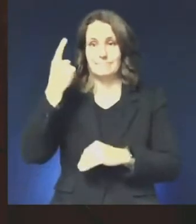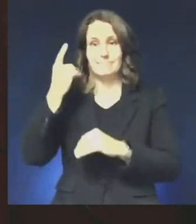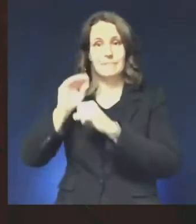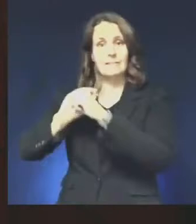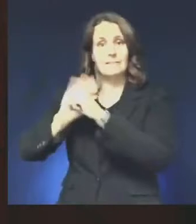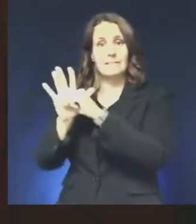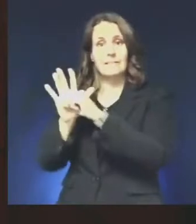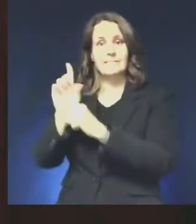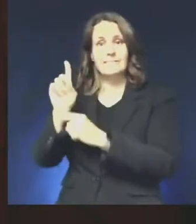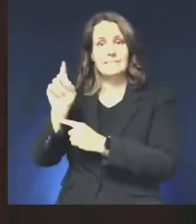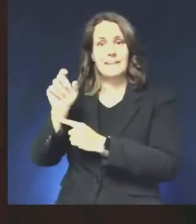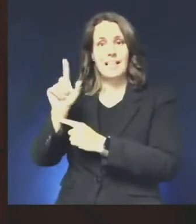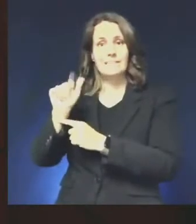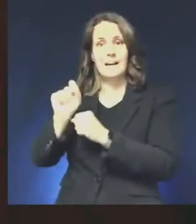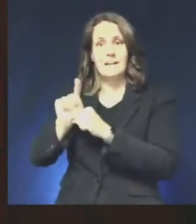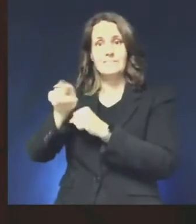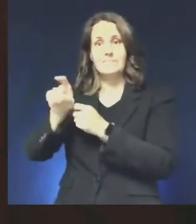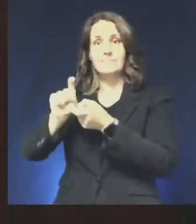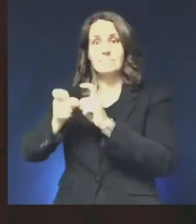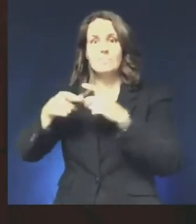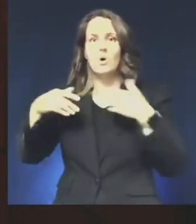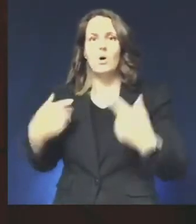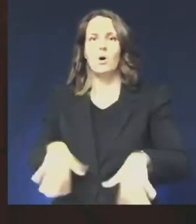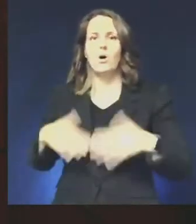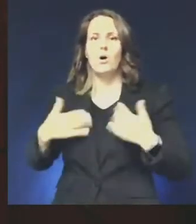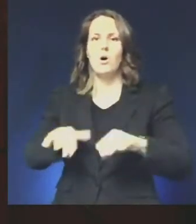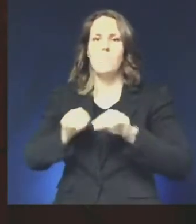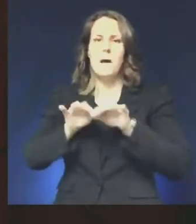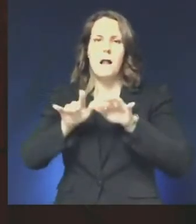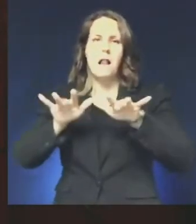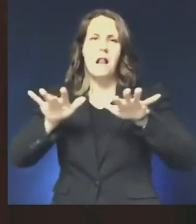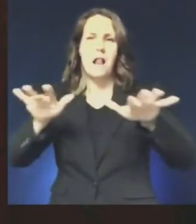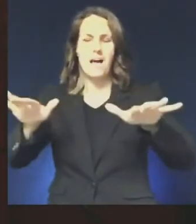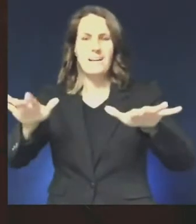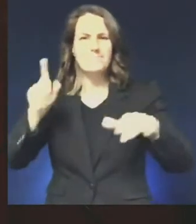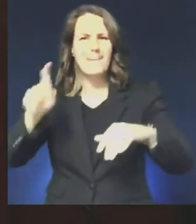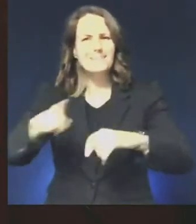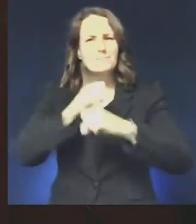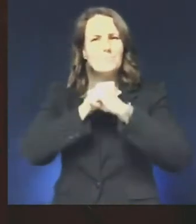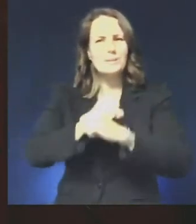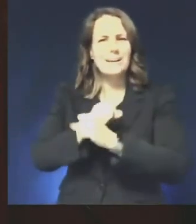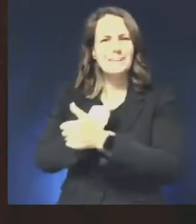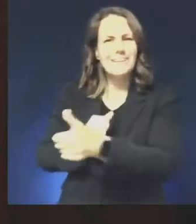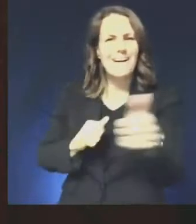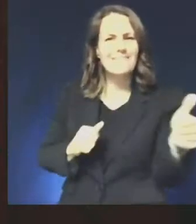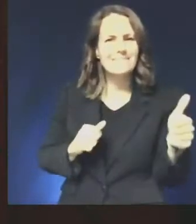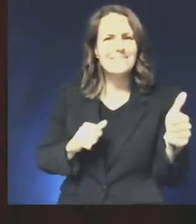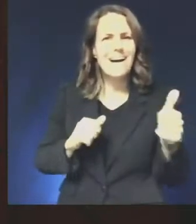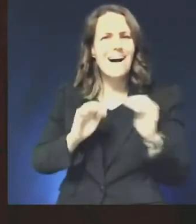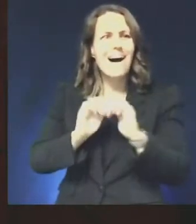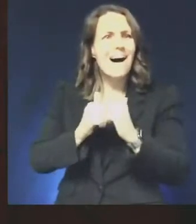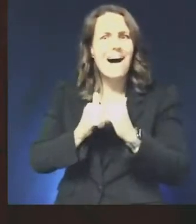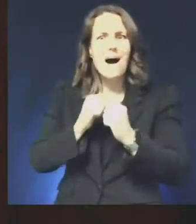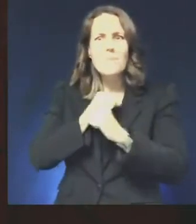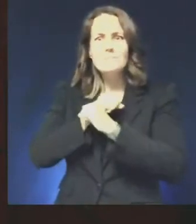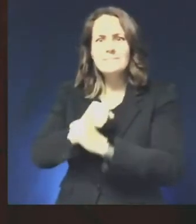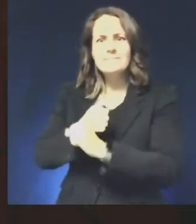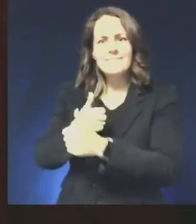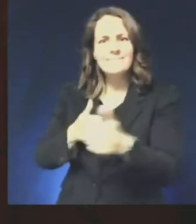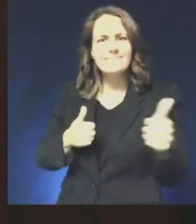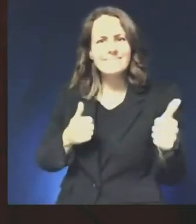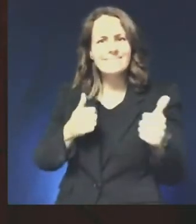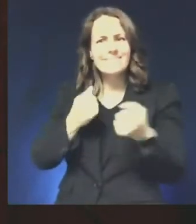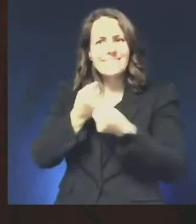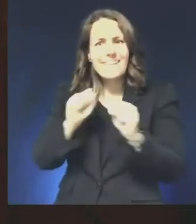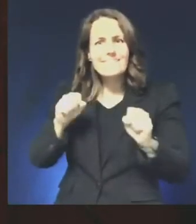do to protect yourself and your loved ones during this surge. As the governor said, the Delta variant